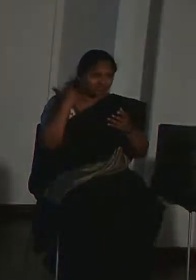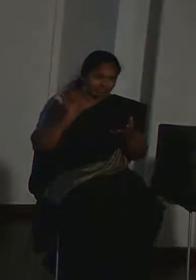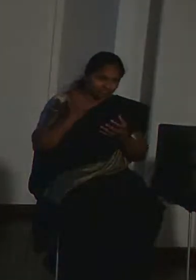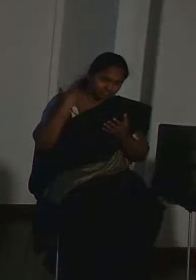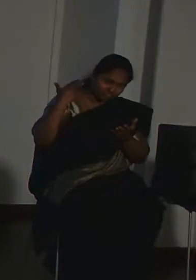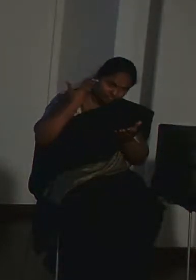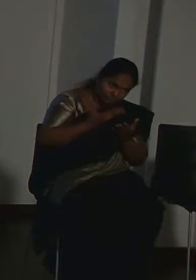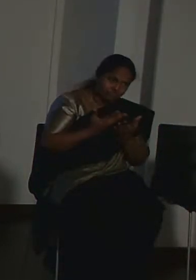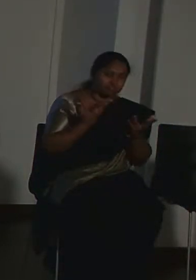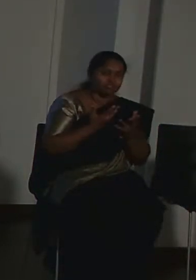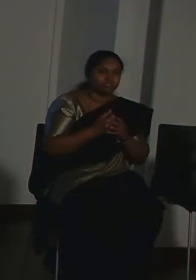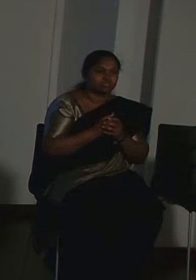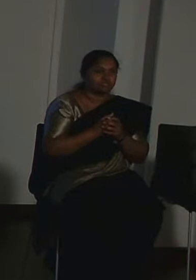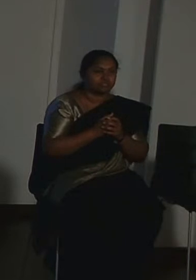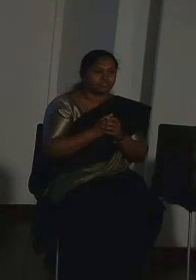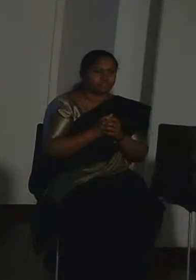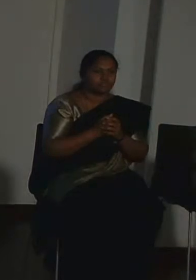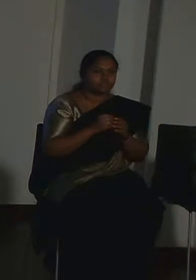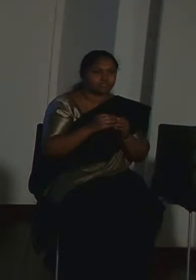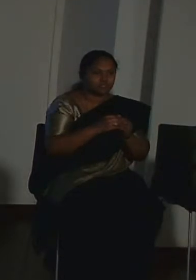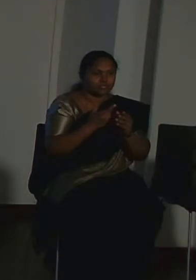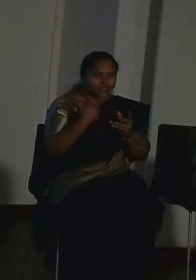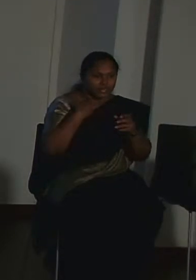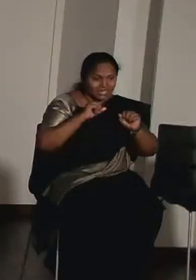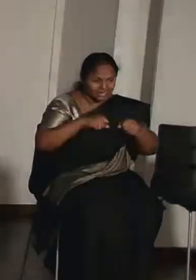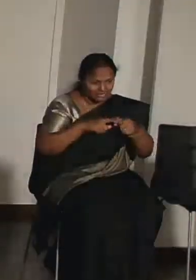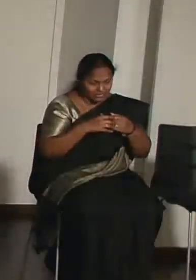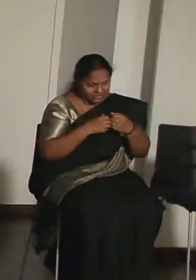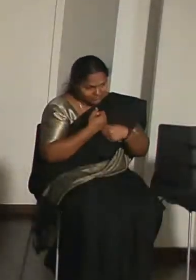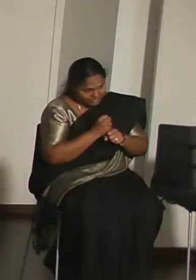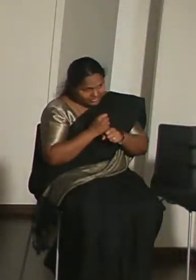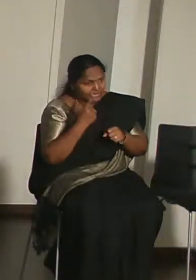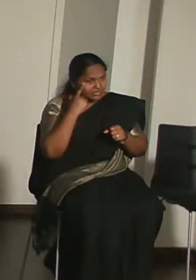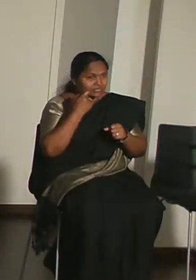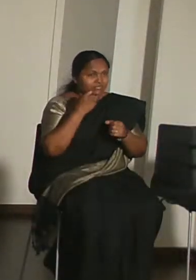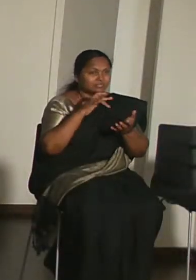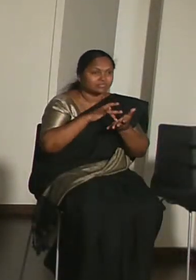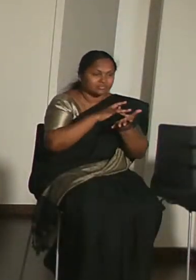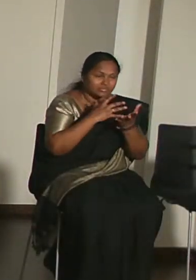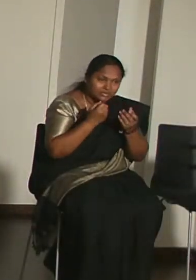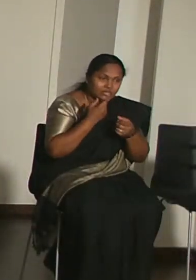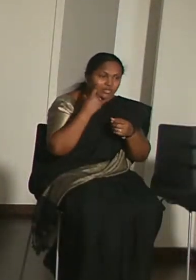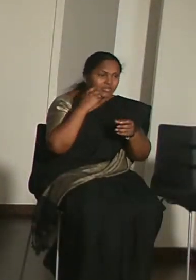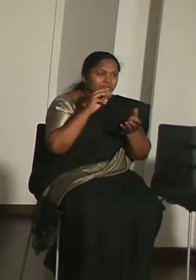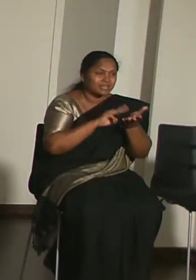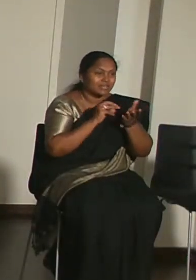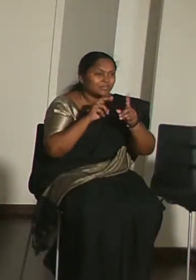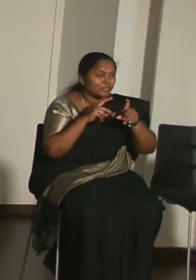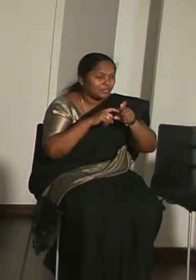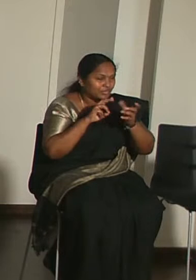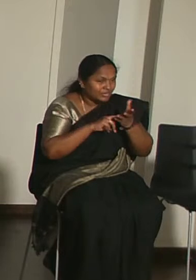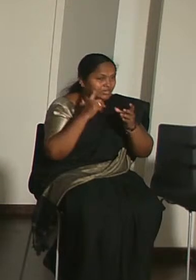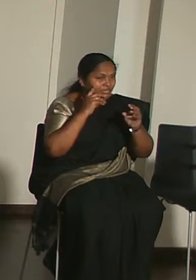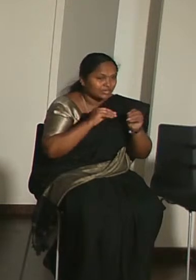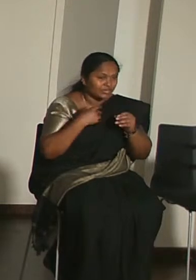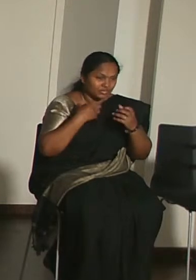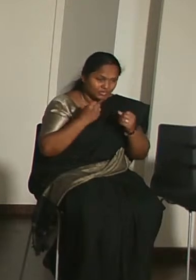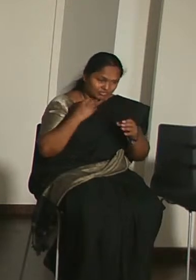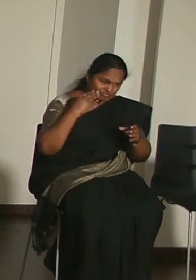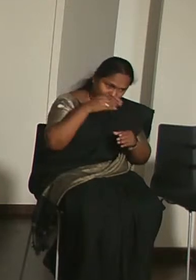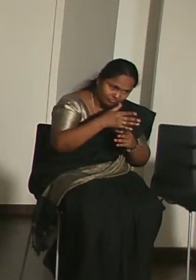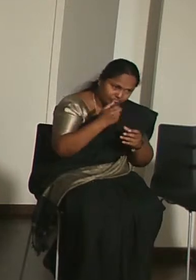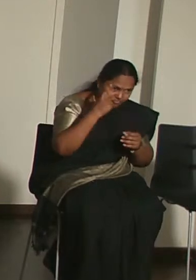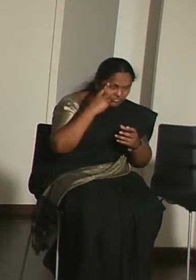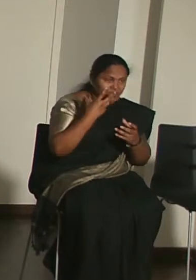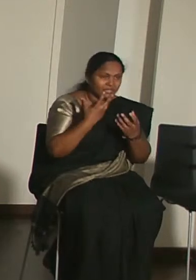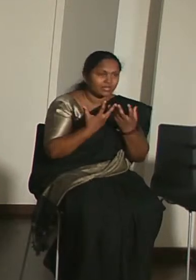forward, and for each of us, how that may become that punctuation, become that moment that we want to arrive at wanting